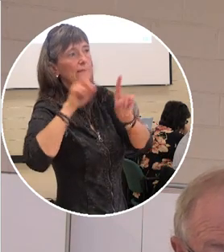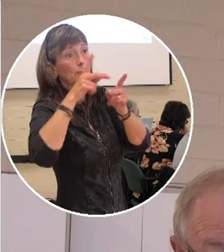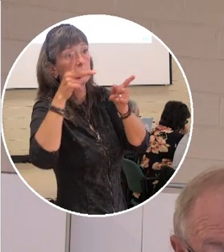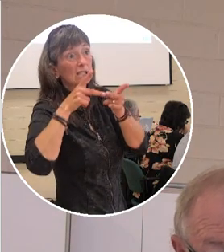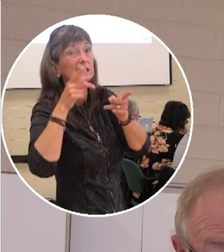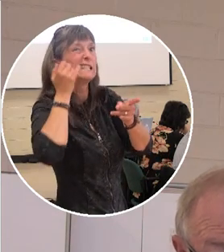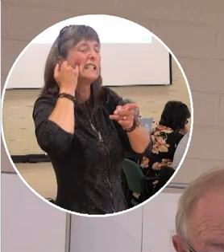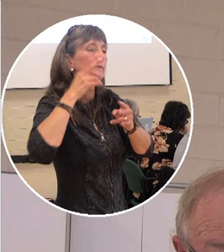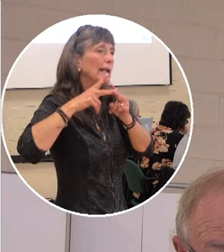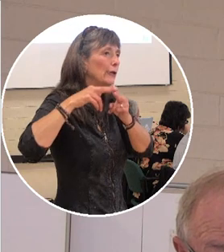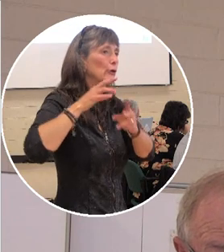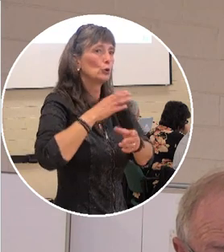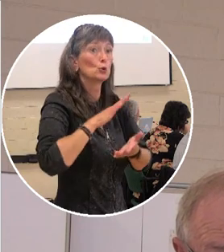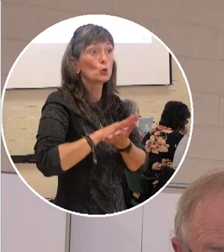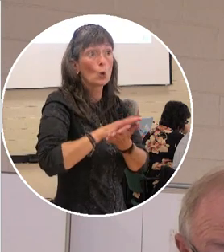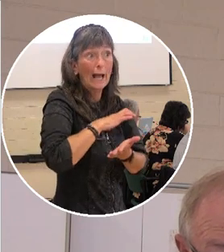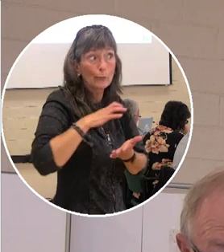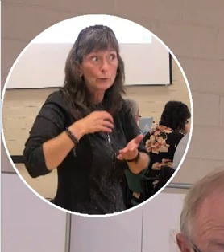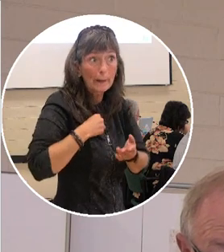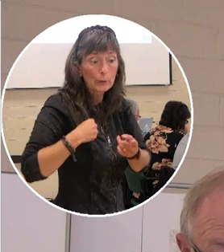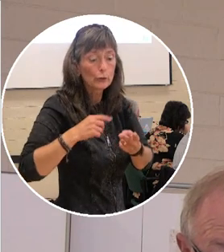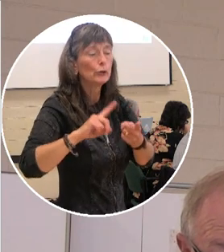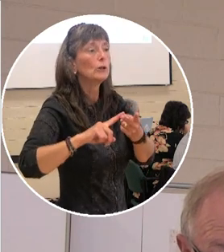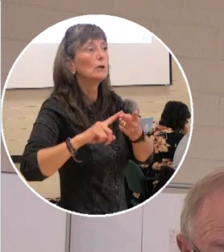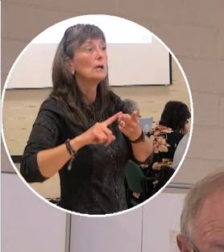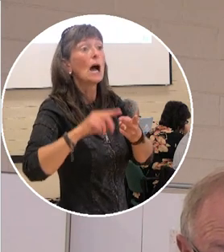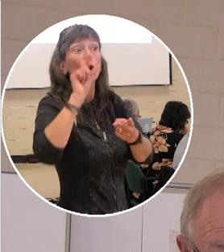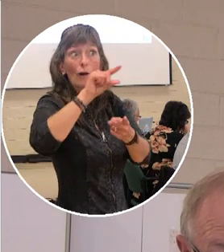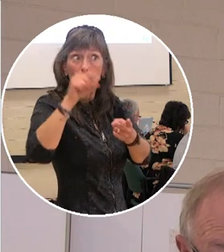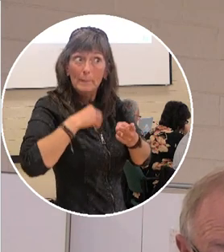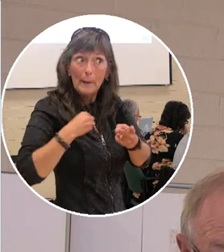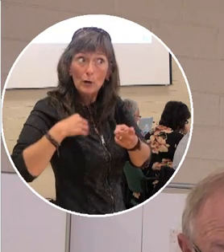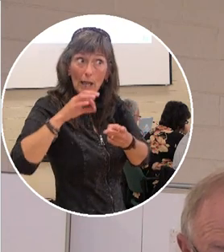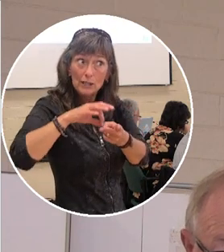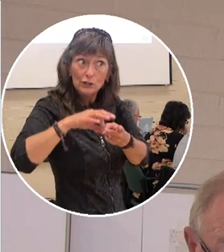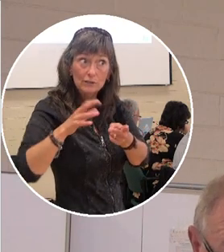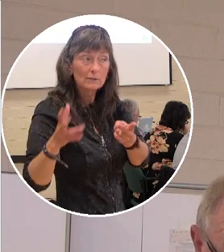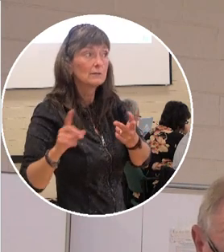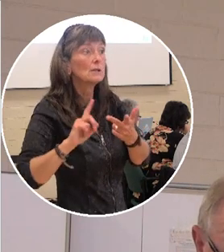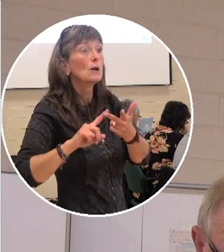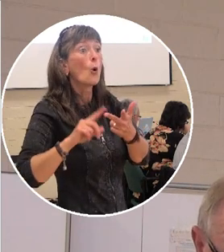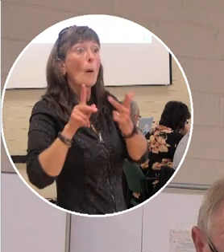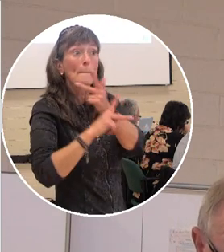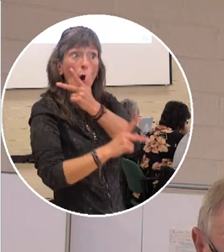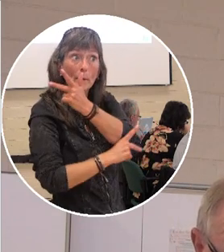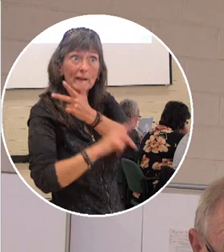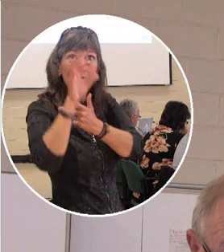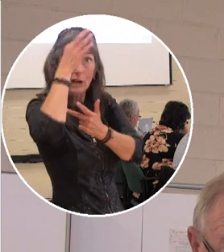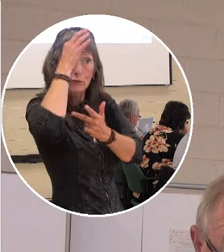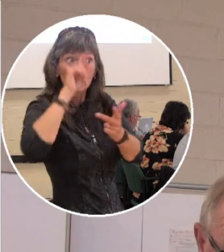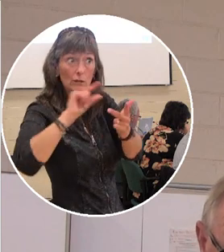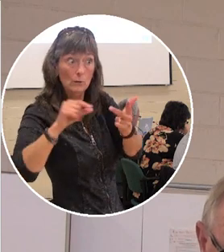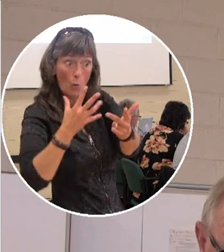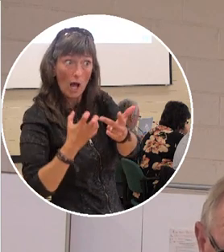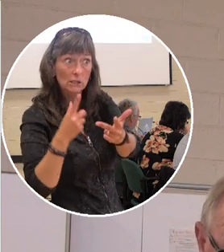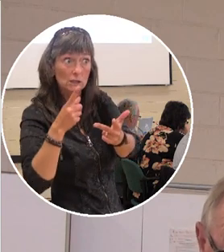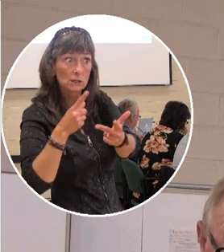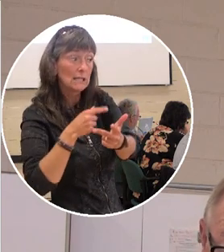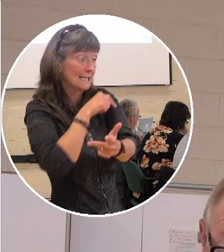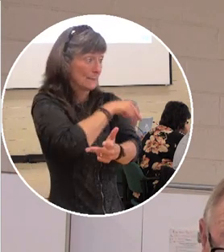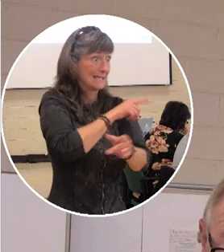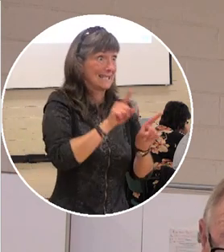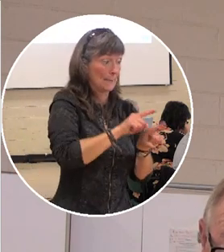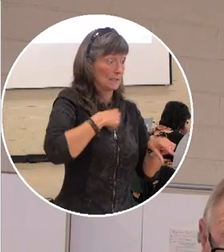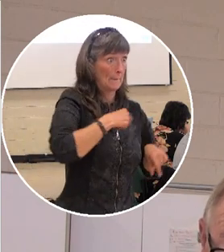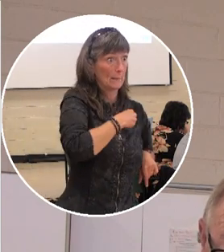school council member, the member of House of Assembly, or member of Parliament, then the trustee must take a leave